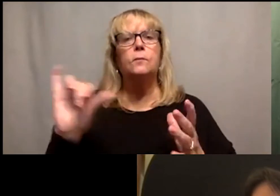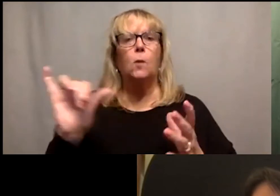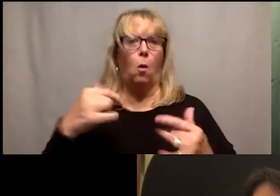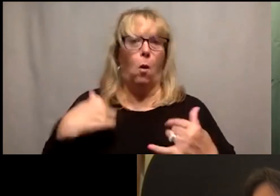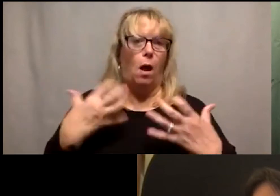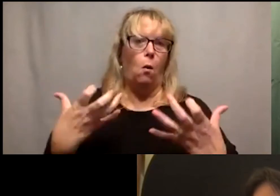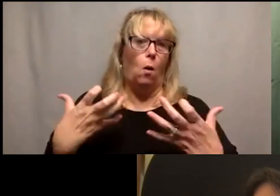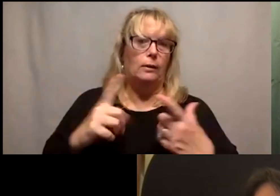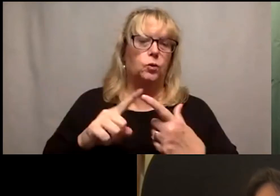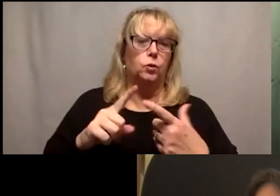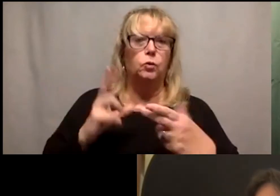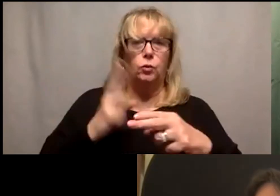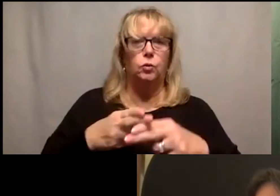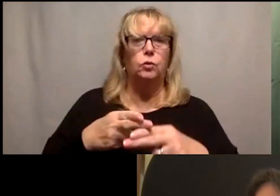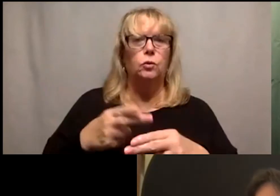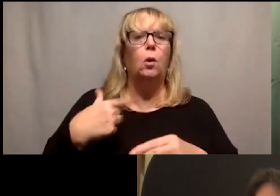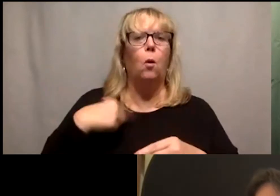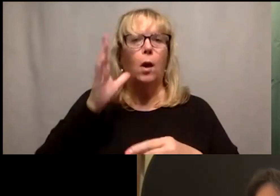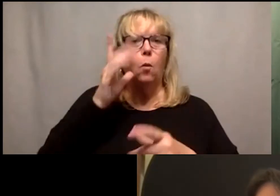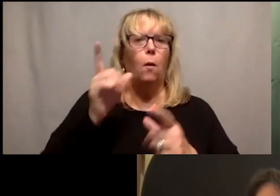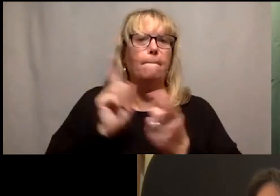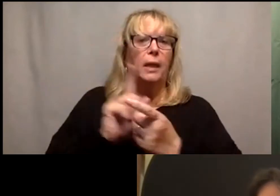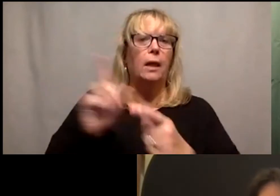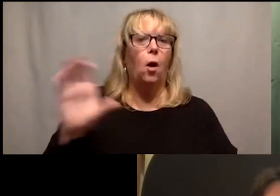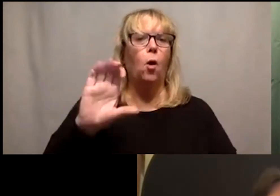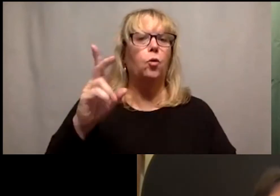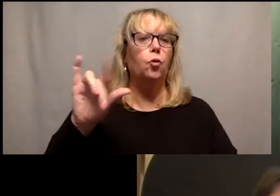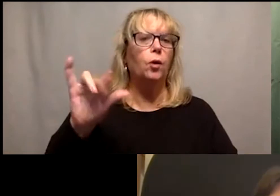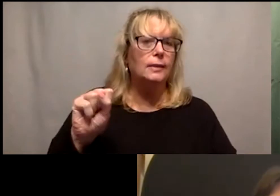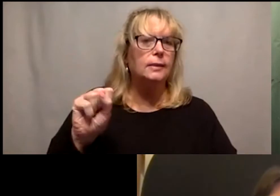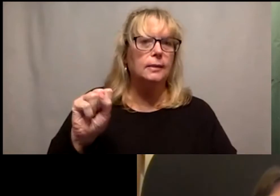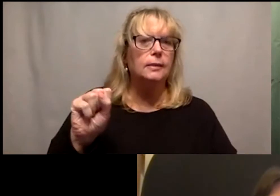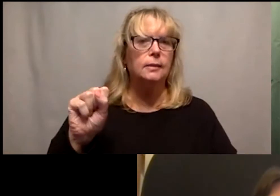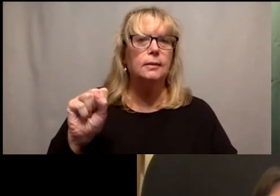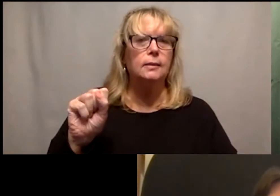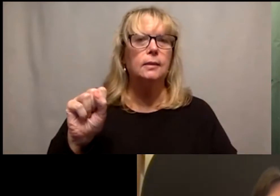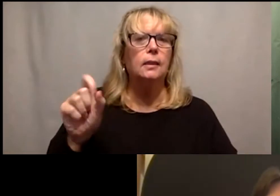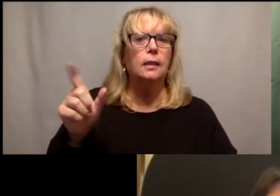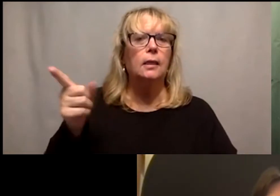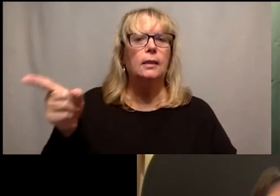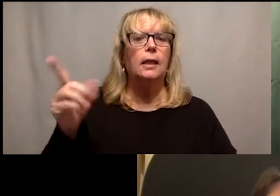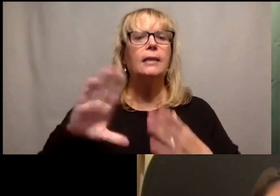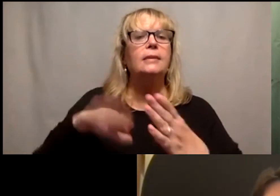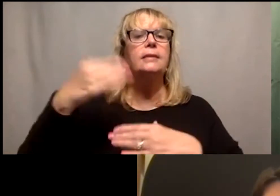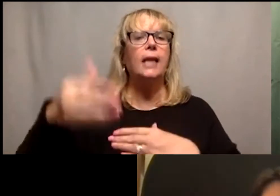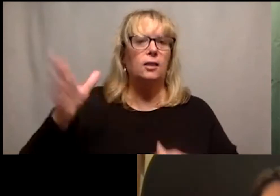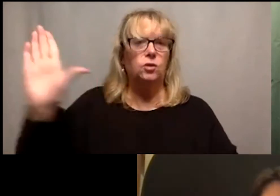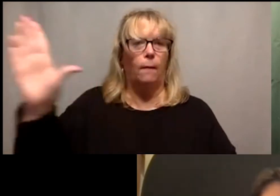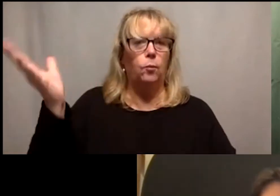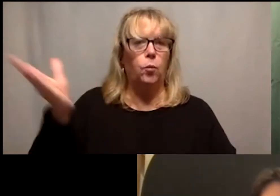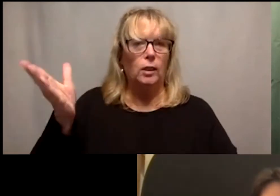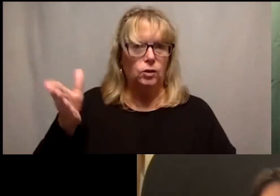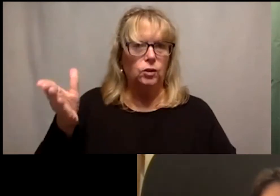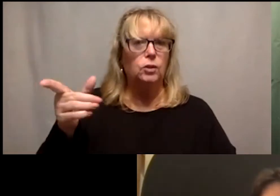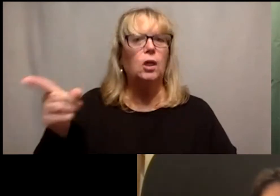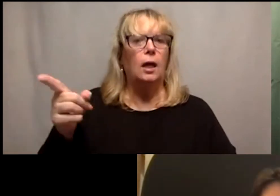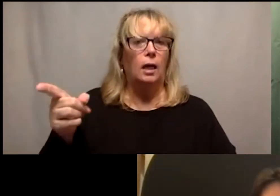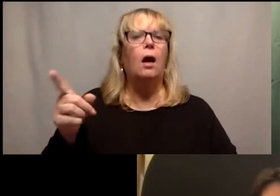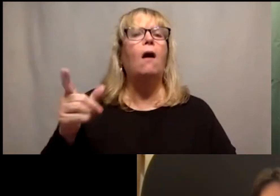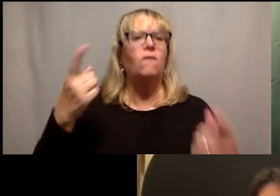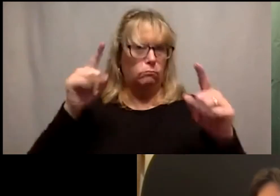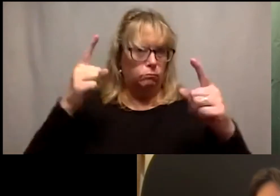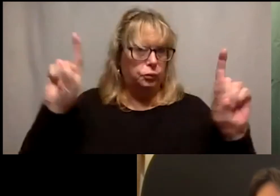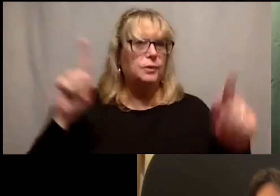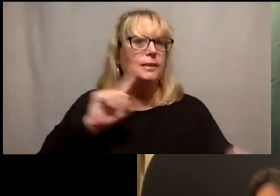be meeting Mr. Chris Woodfill, who will be in the next presentation, who is also another very successful